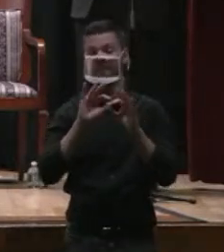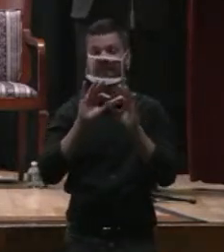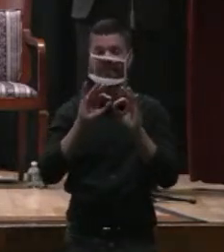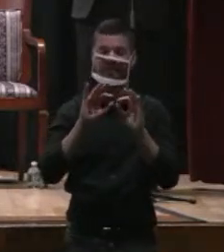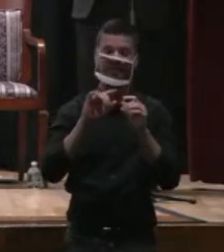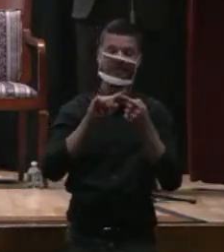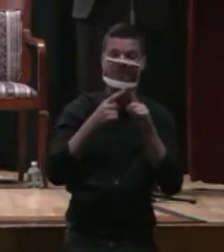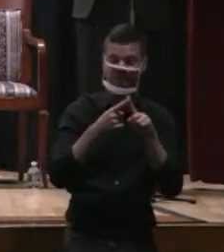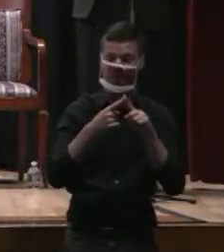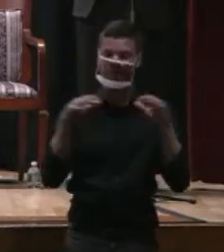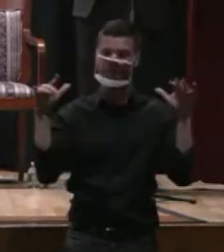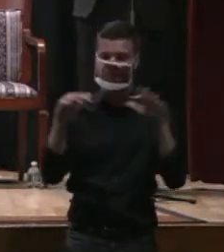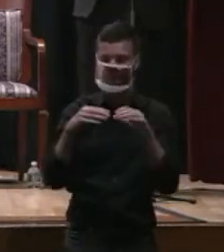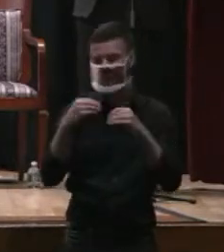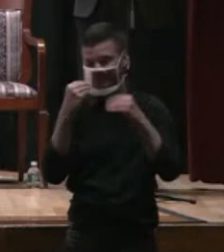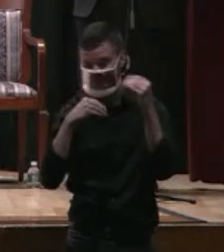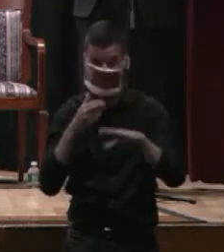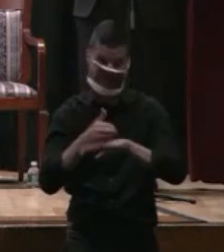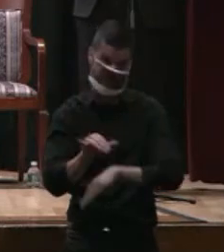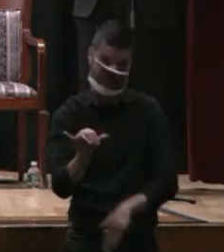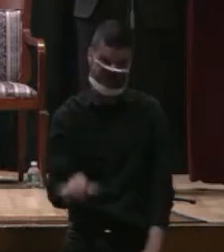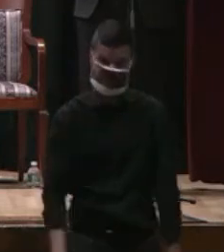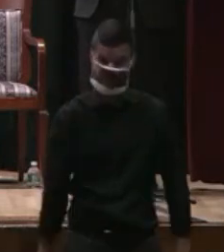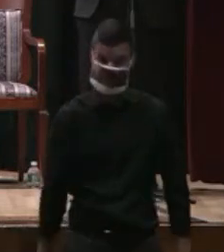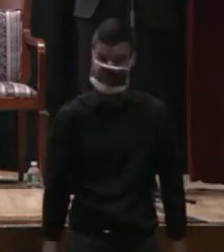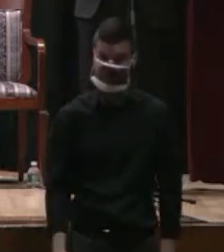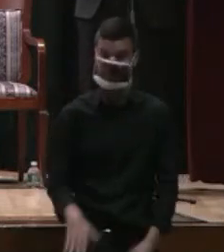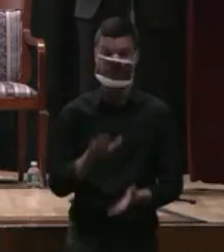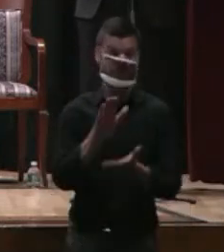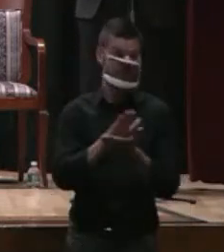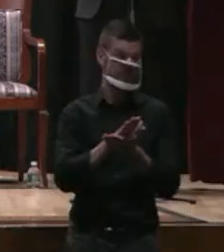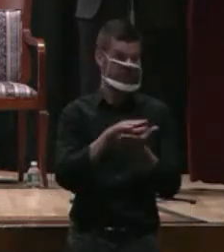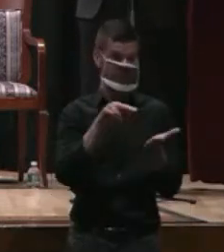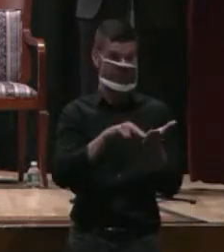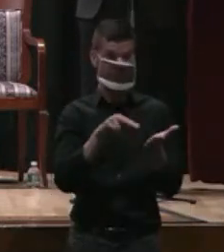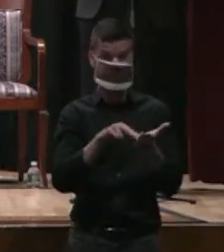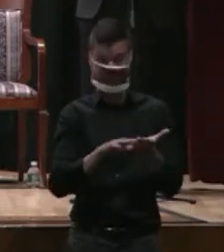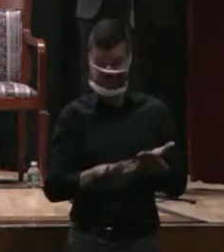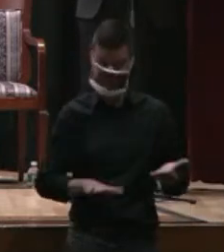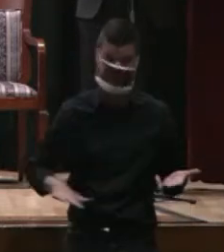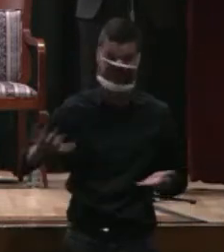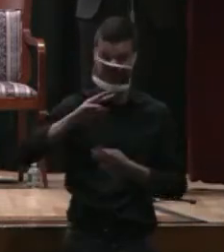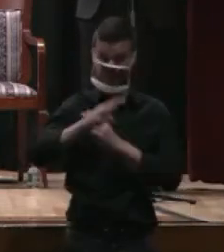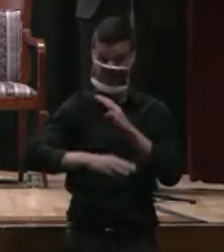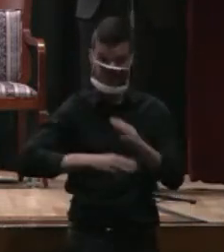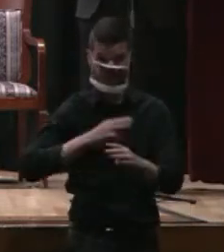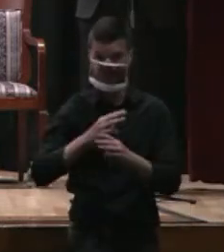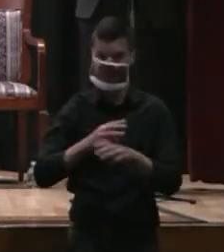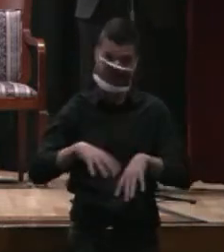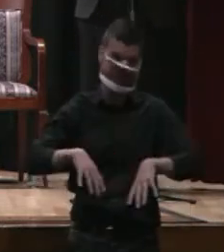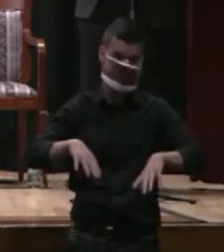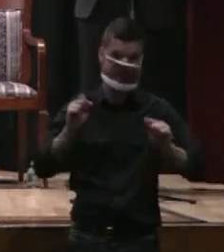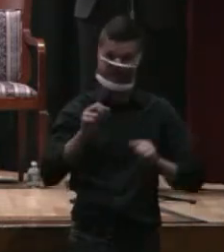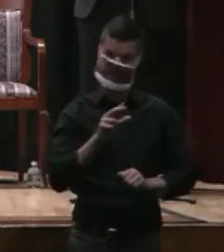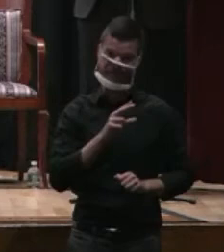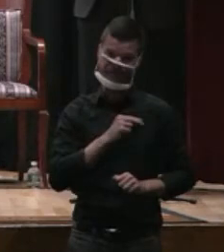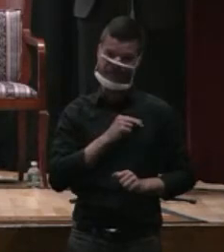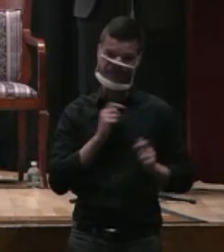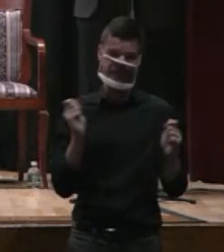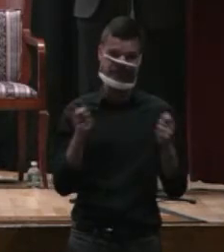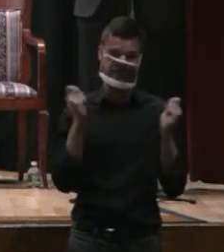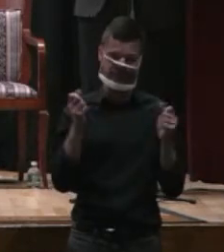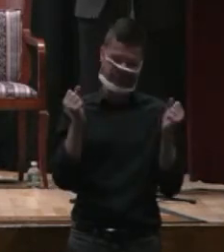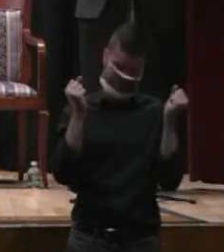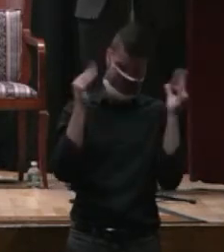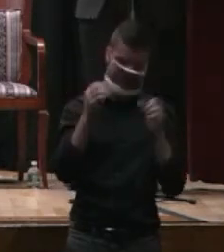afterwards. Schools of nursing around the world have had pinning ceremonies for many, many years. And